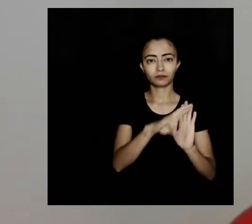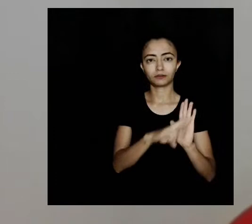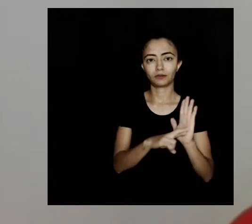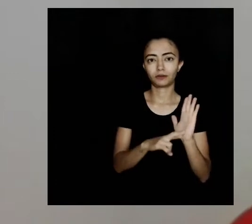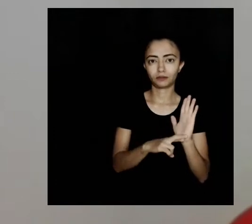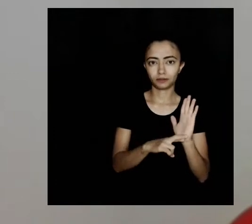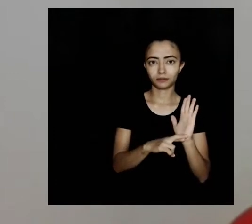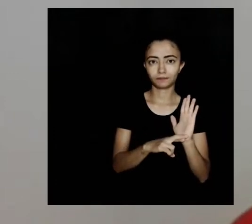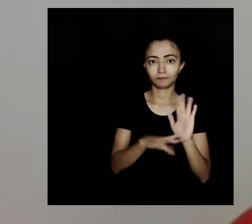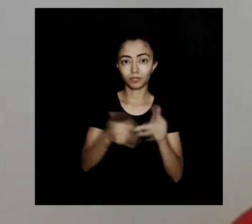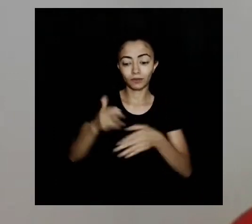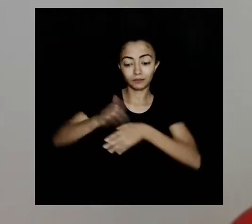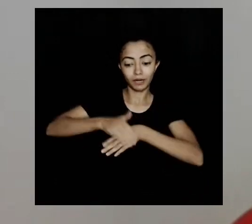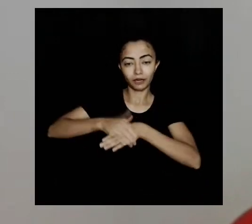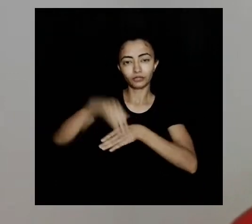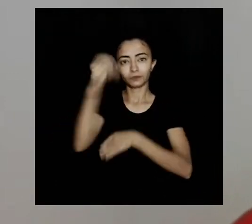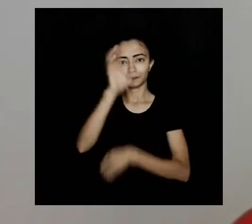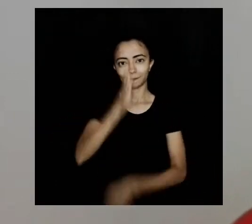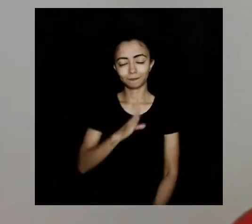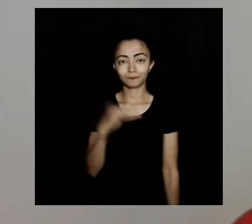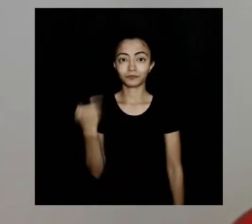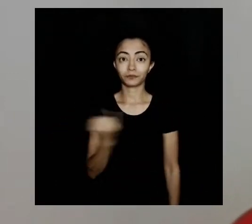to